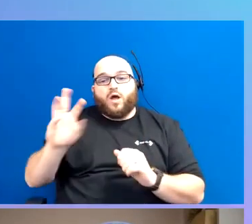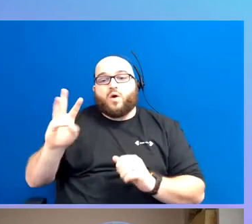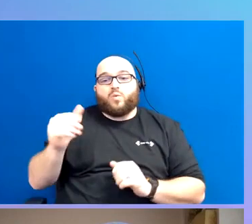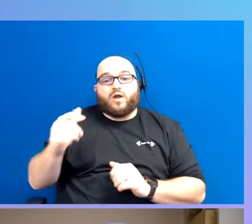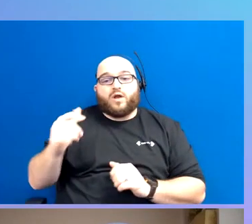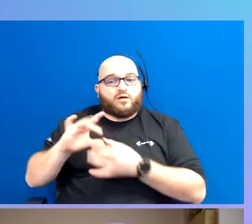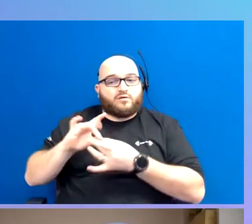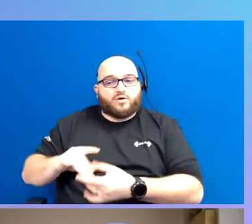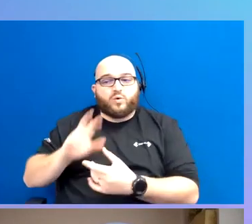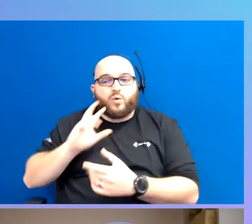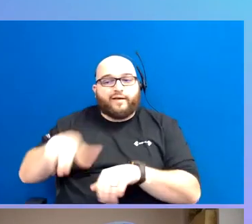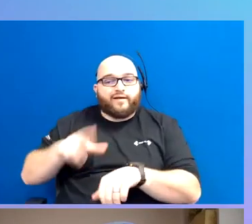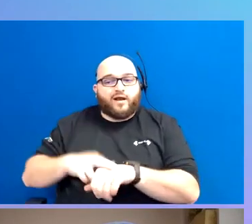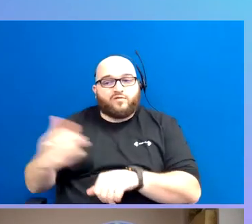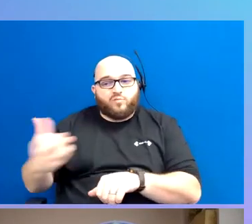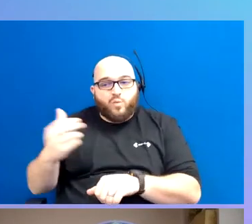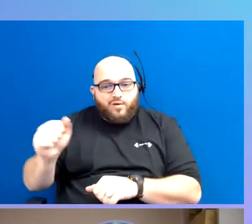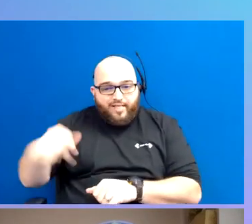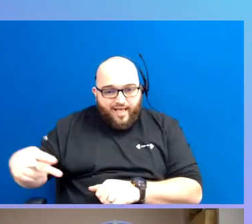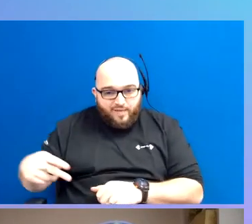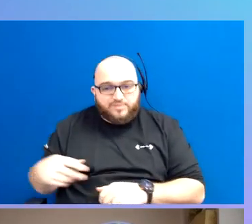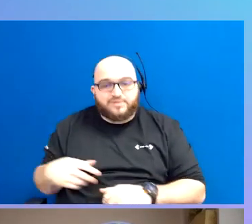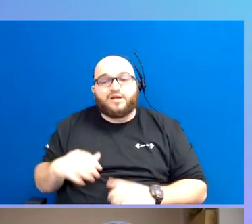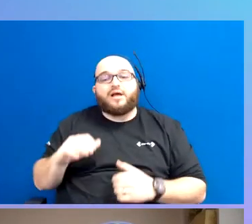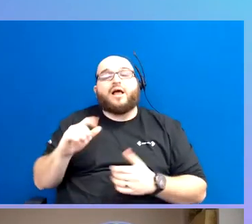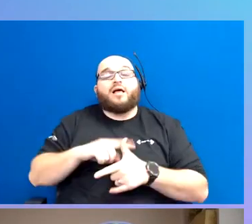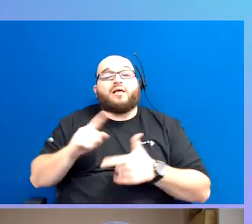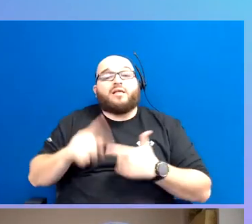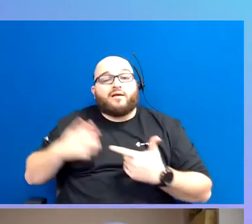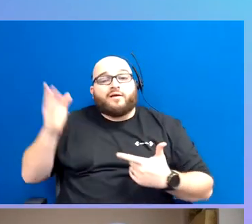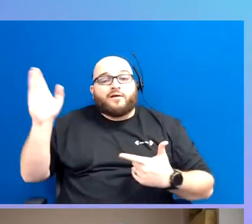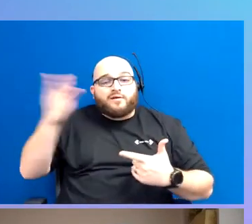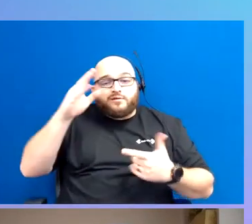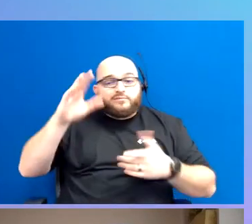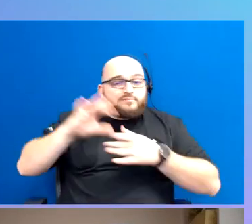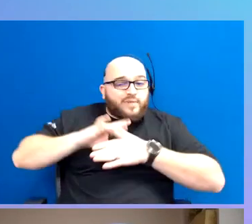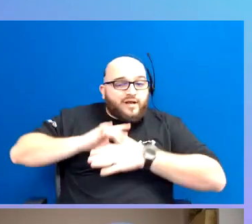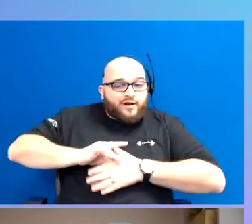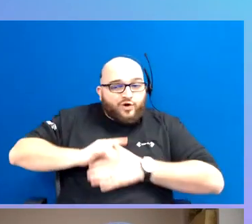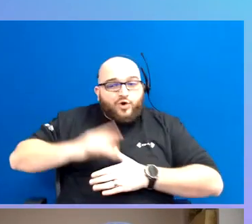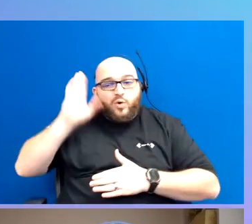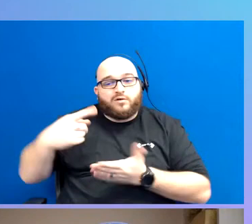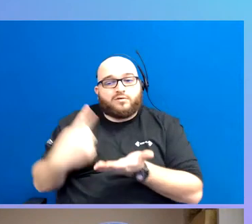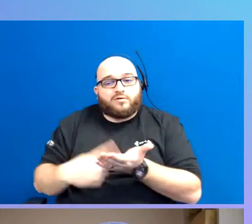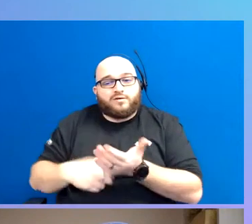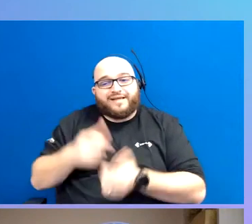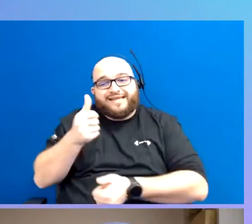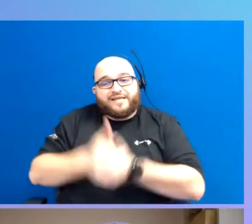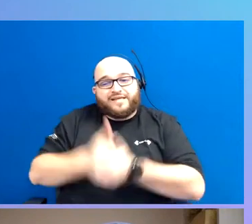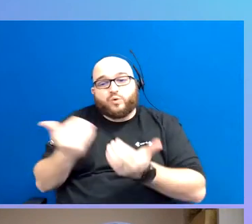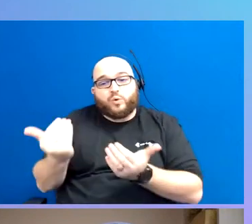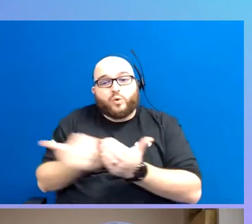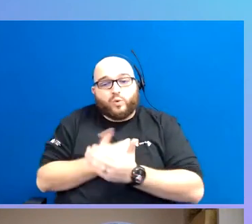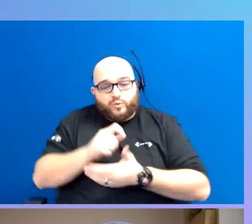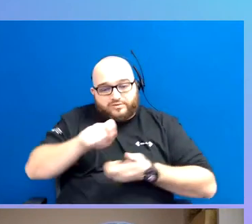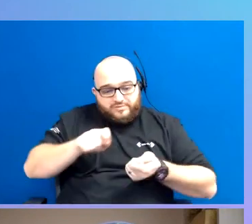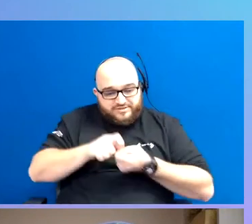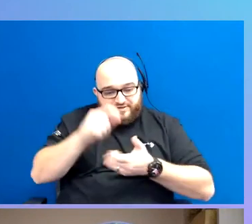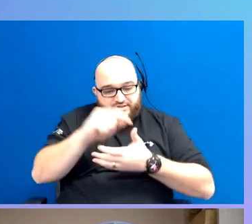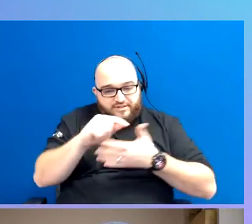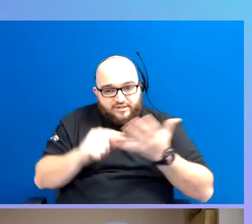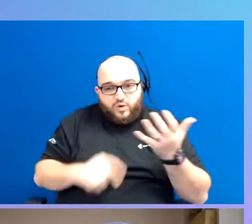mobile apps. And then the meat of the presentation and the material will be talking about each of the new criteria that was introduced in